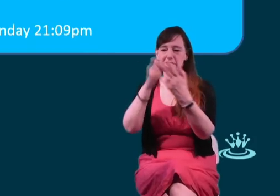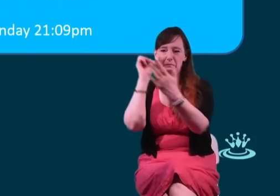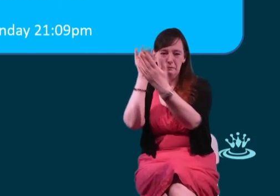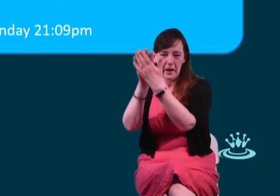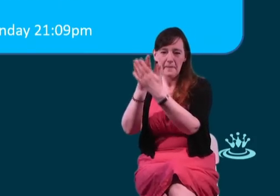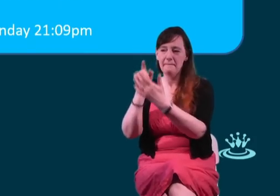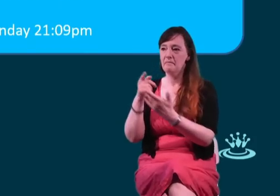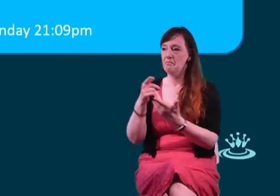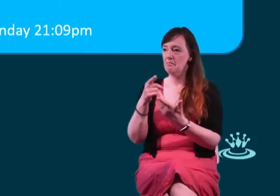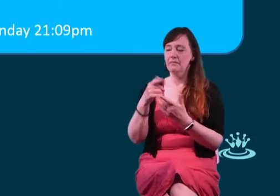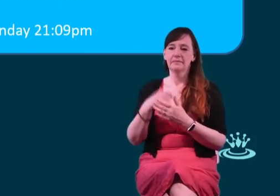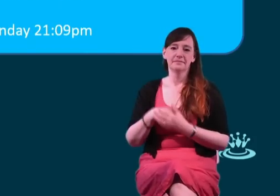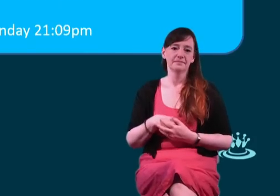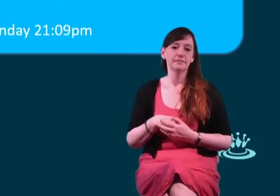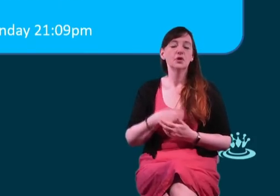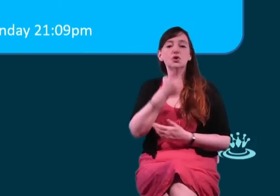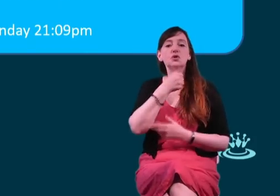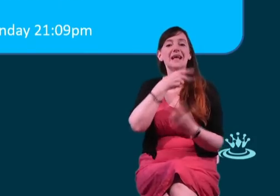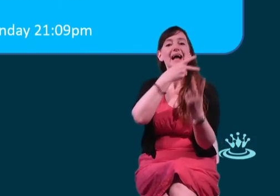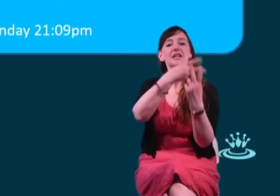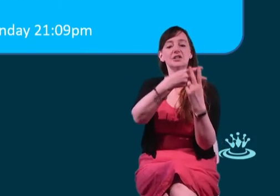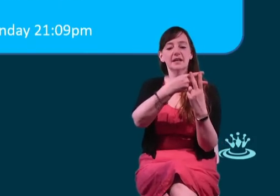website and use the hashtag